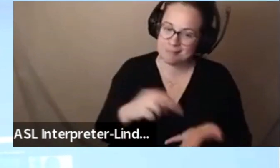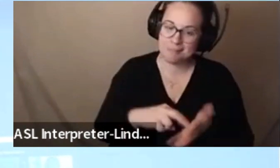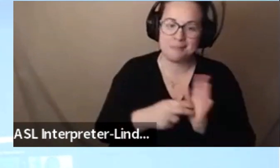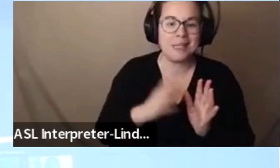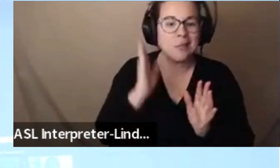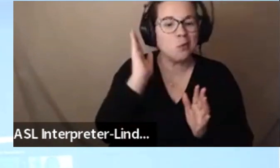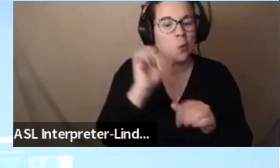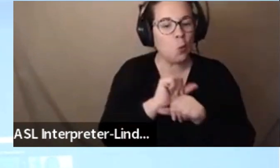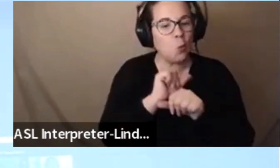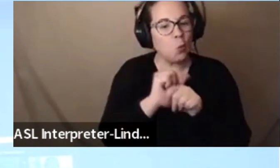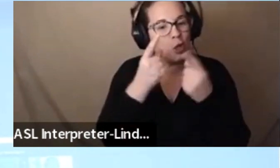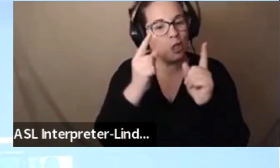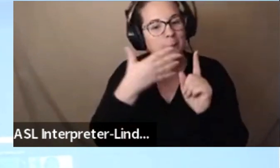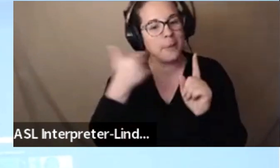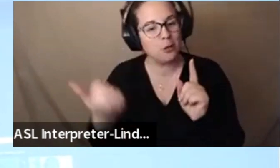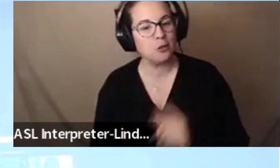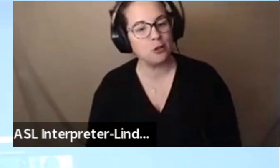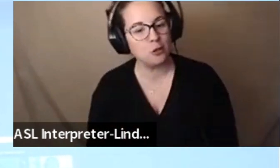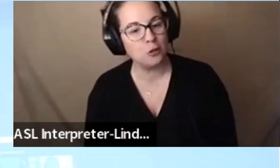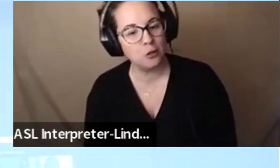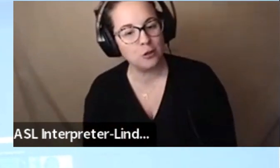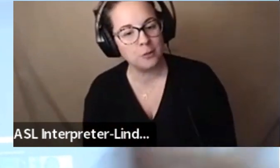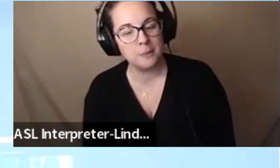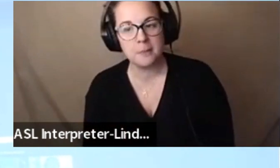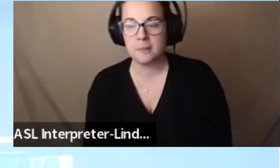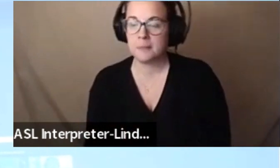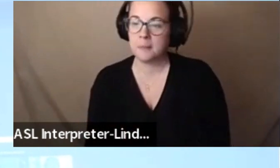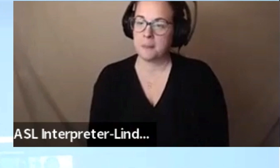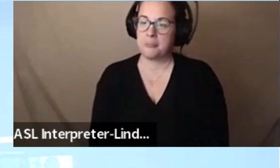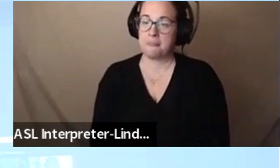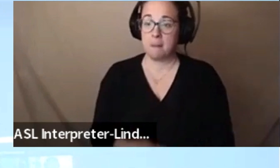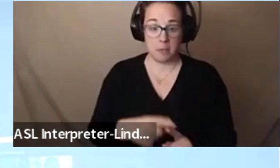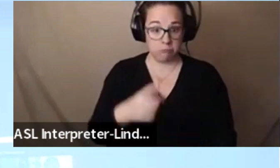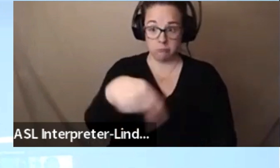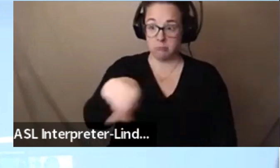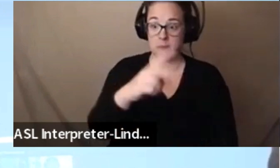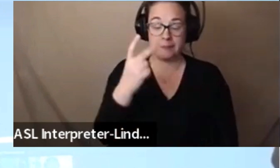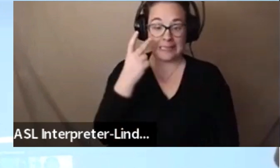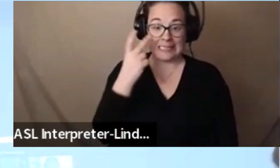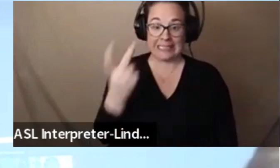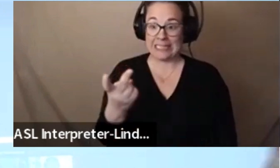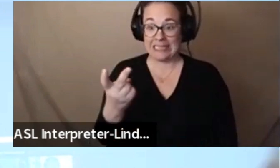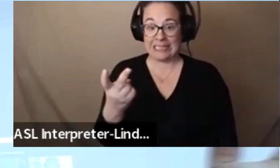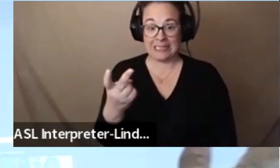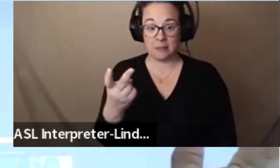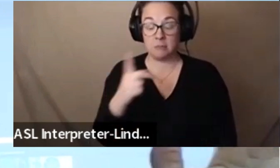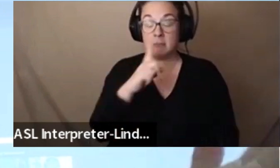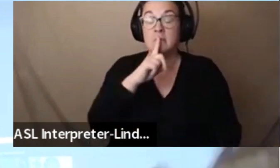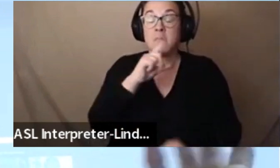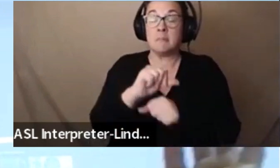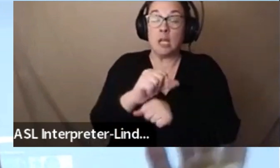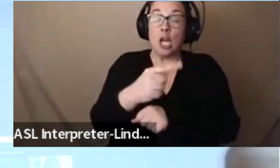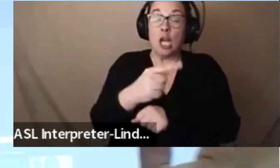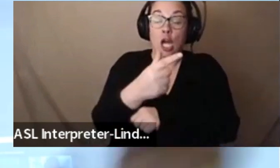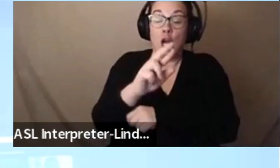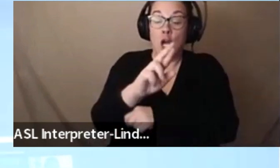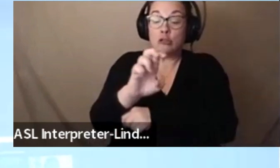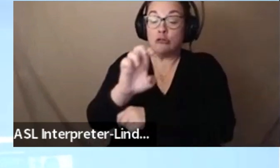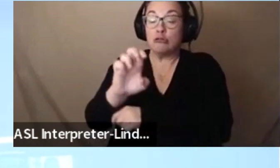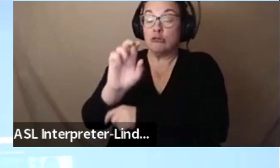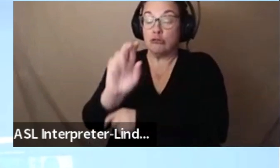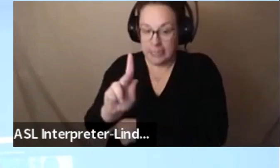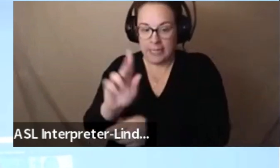work. But don't, when other people have been so cavalier, like I said, have you ever